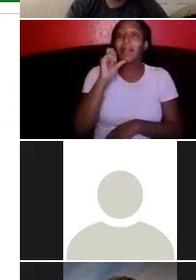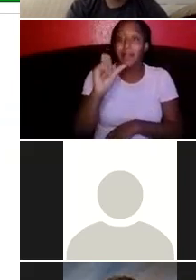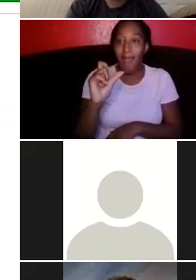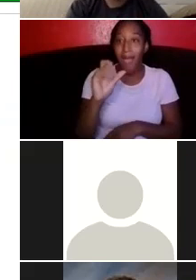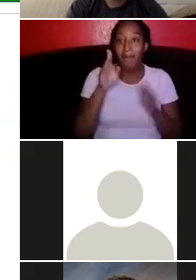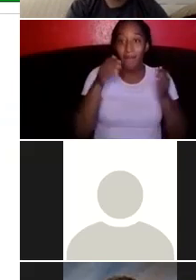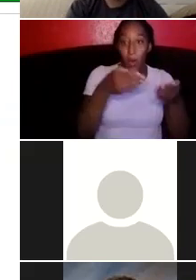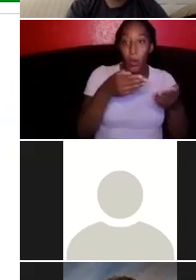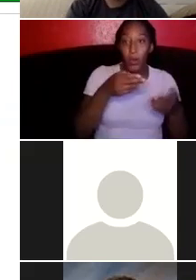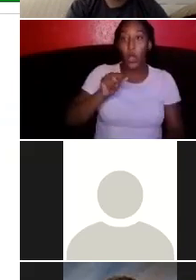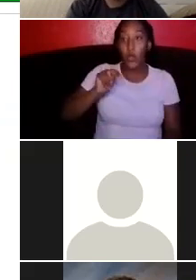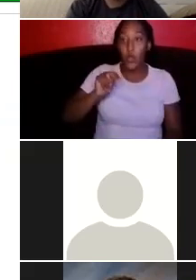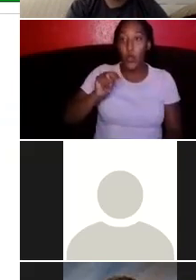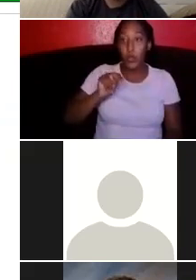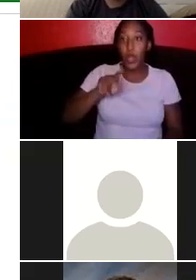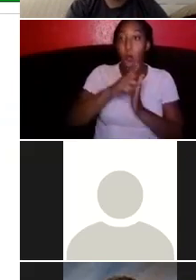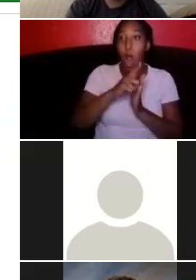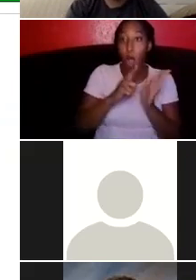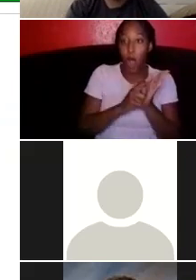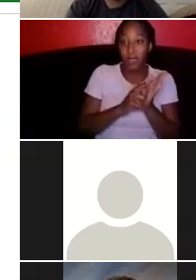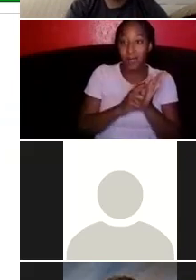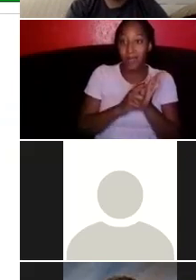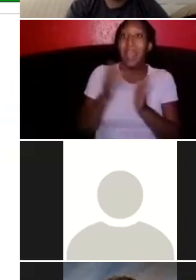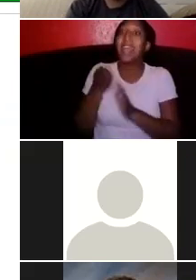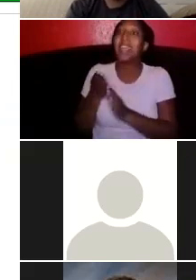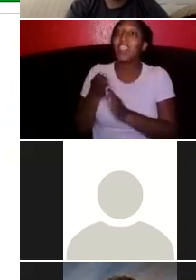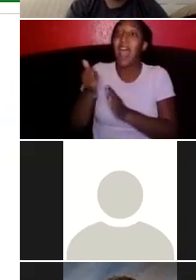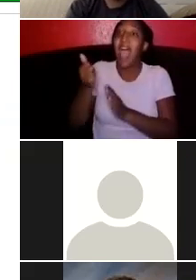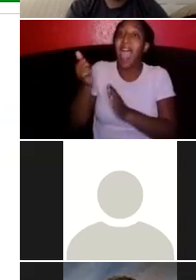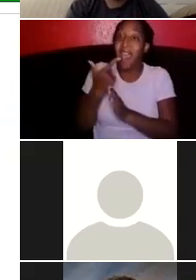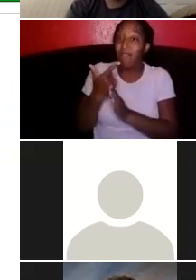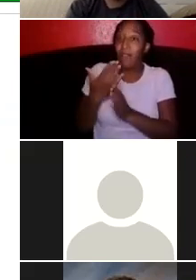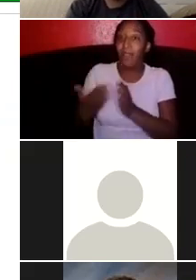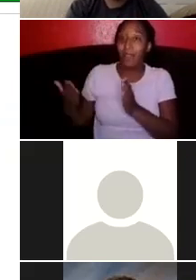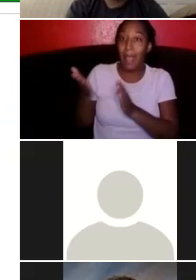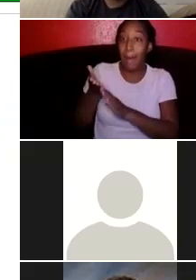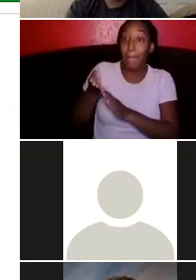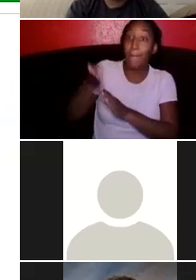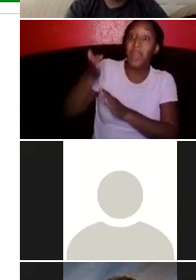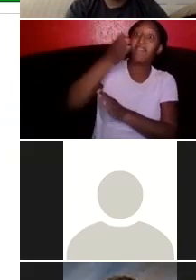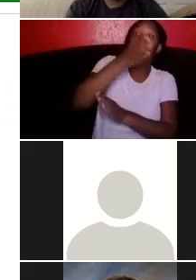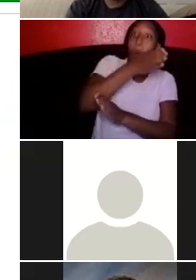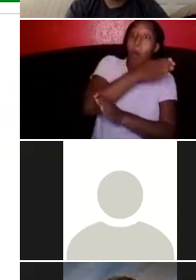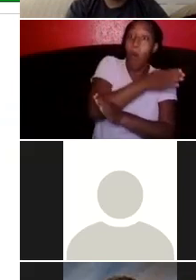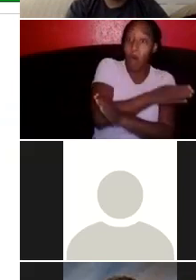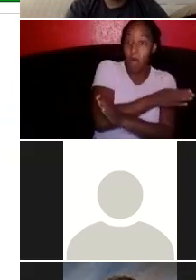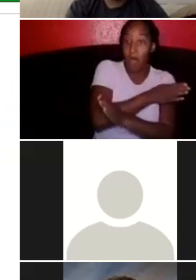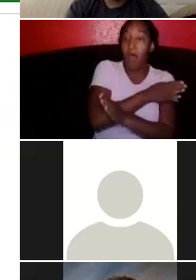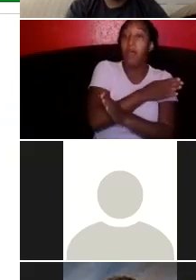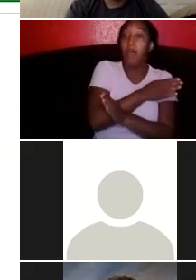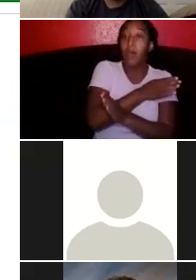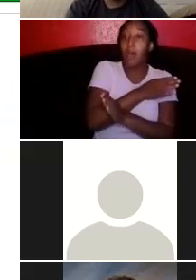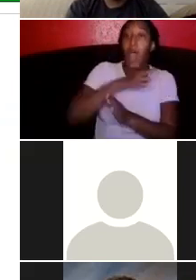the topics prior to Newton's laws. So the nature of science, measurement,